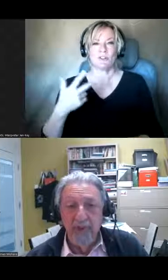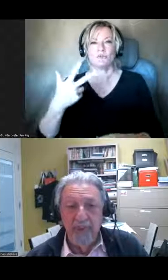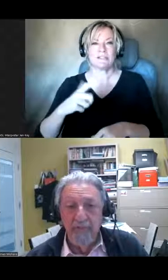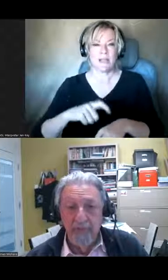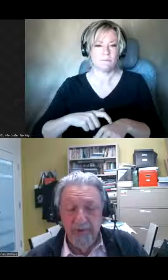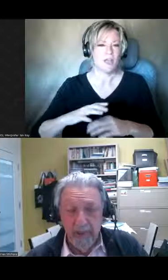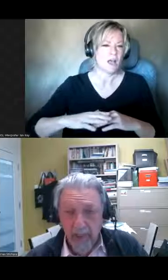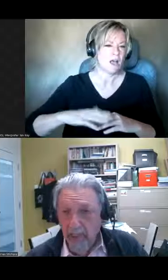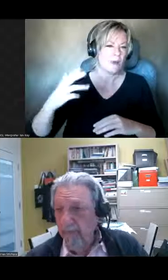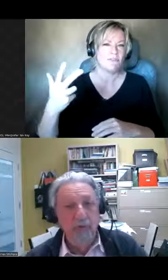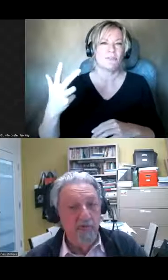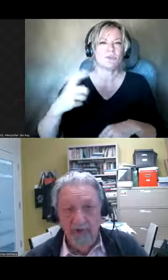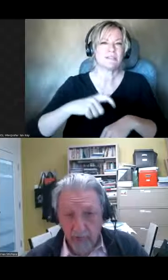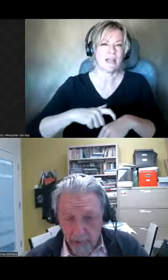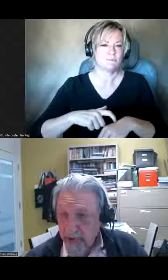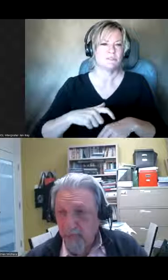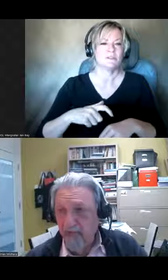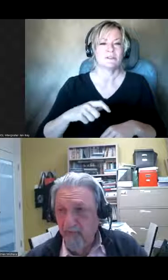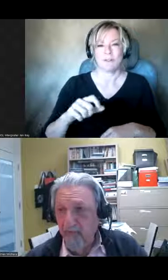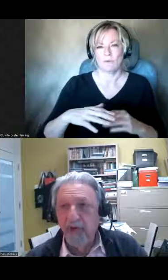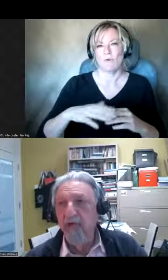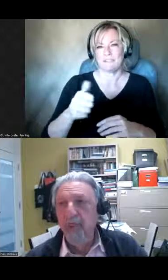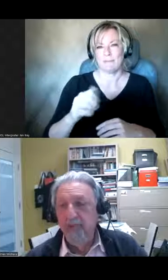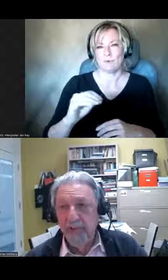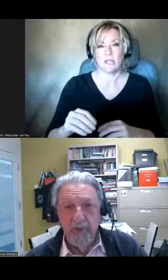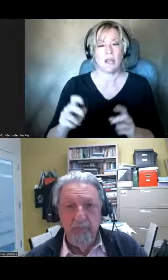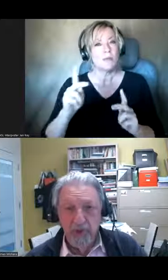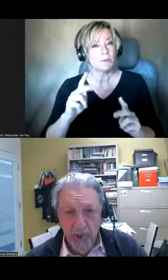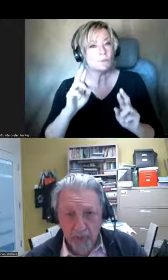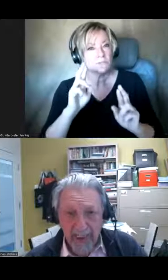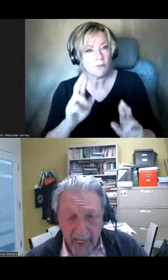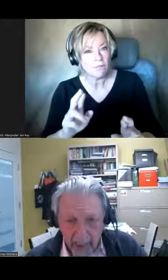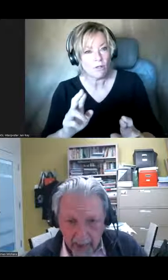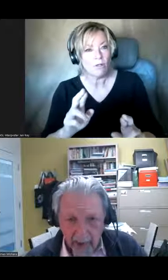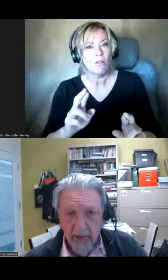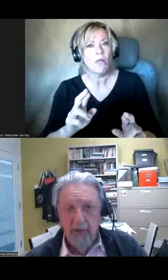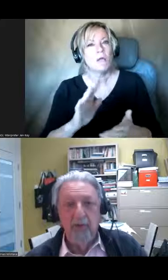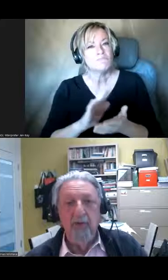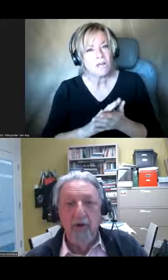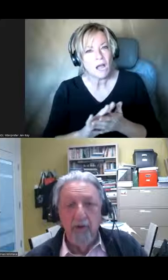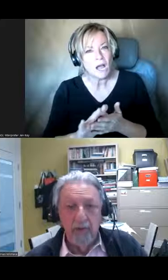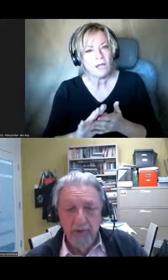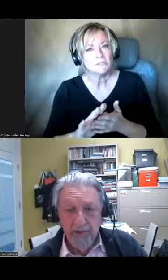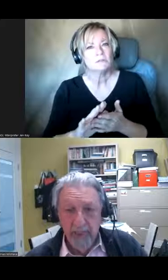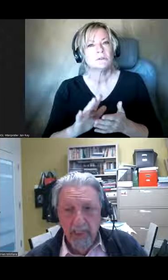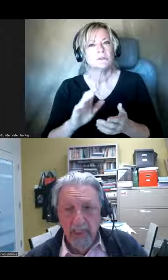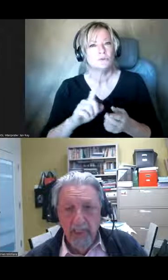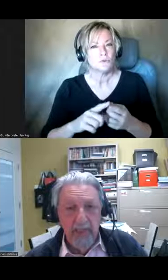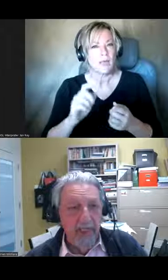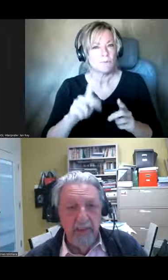there was a 10%. People were very respectful. They seemed to be generally kind to the